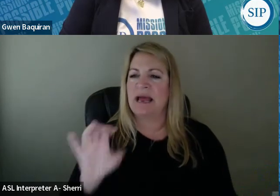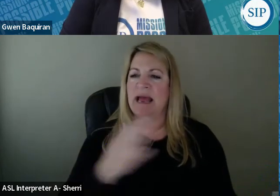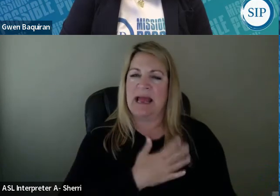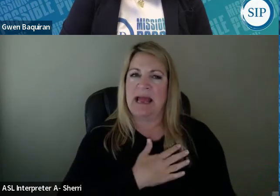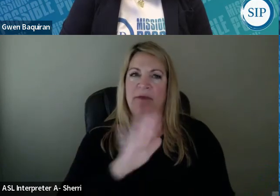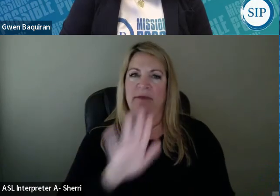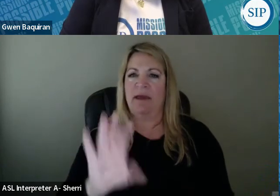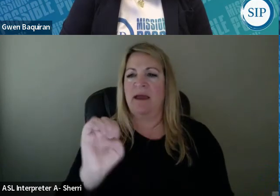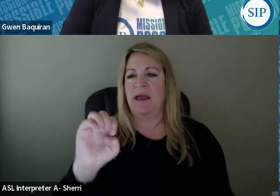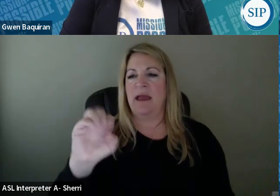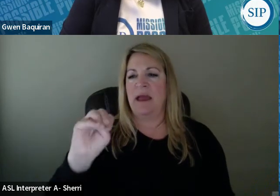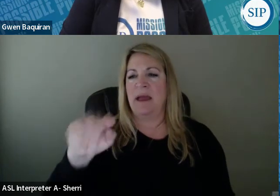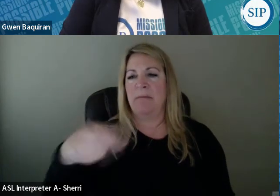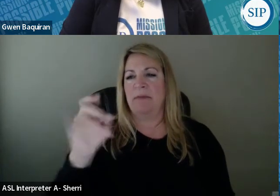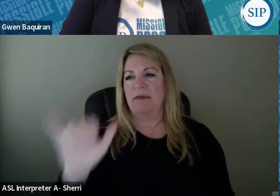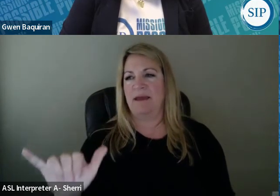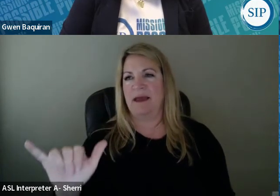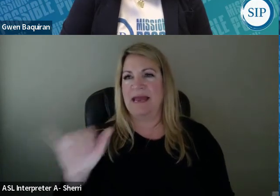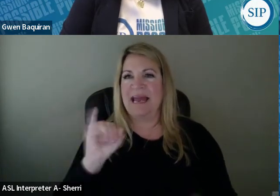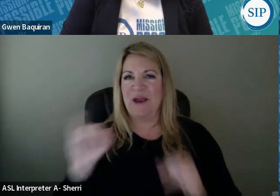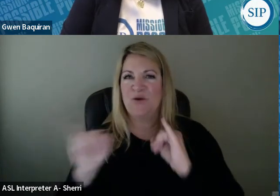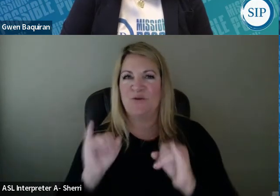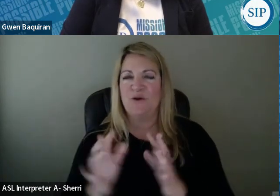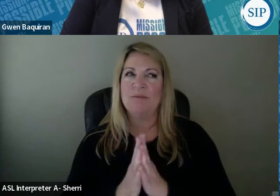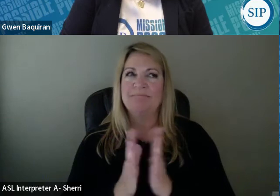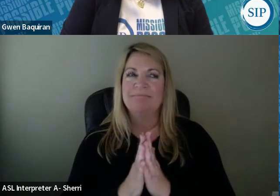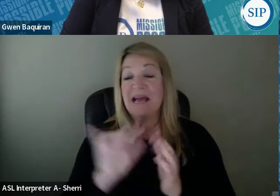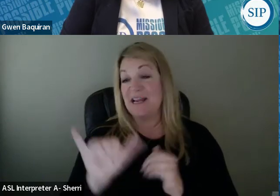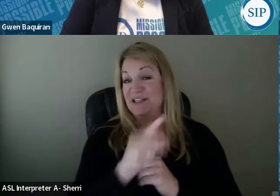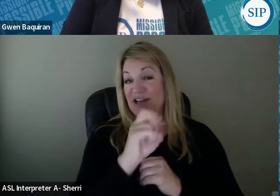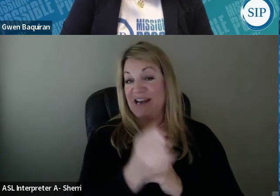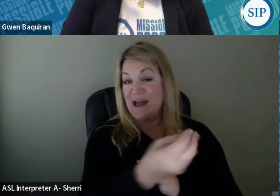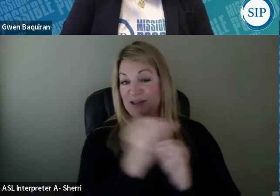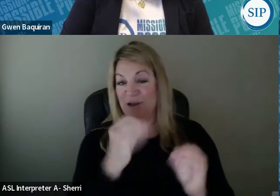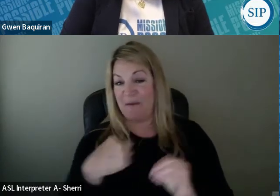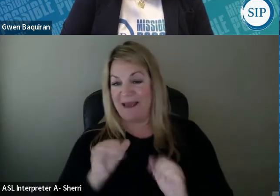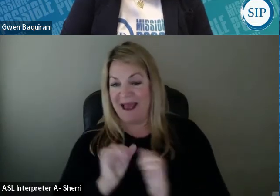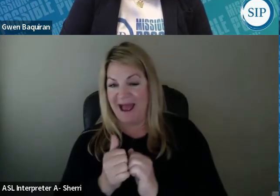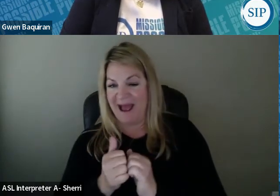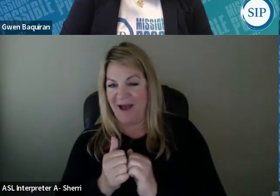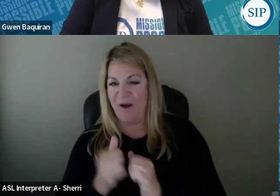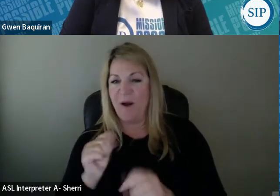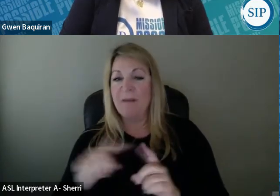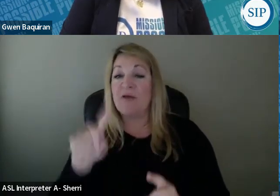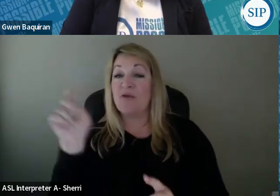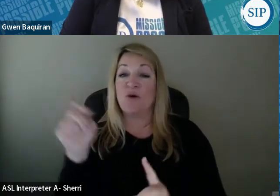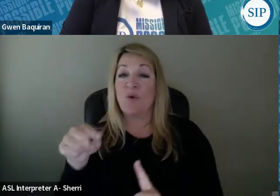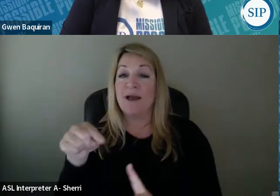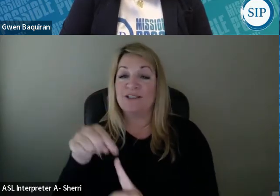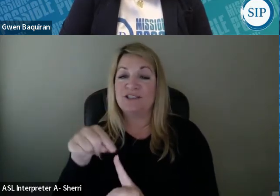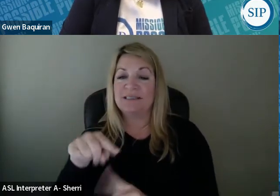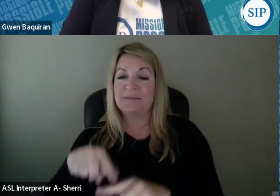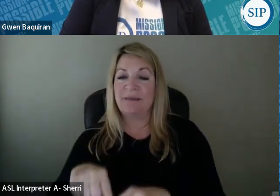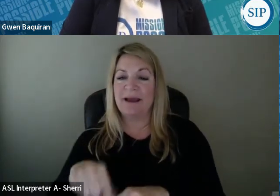interview? I mean, Janelle actually taught me how to do that, but the questions really is based